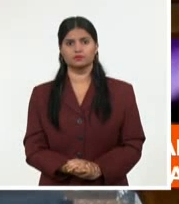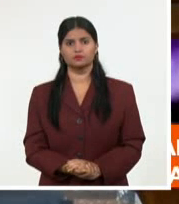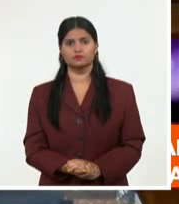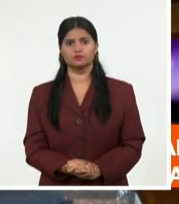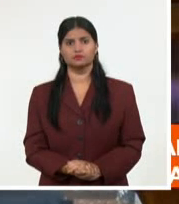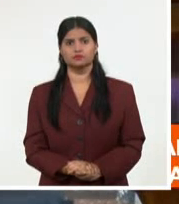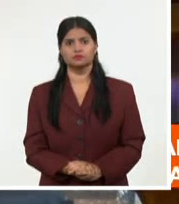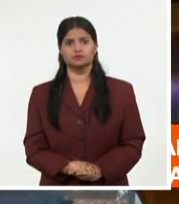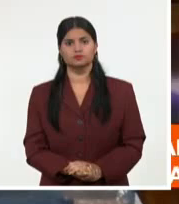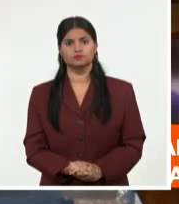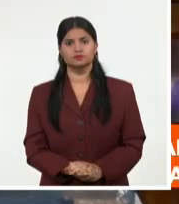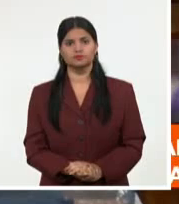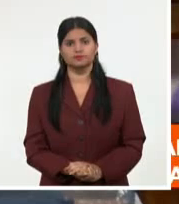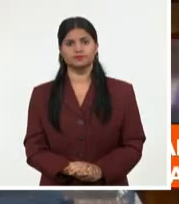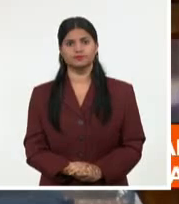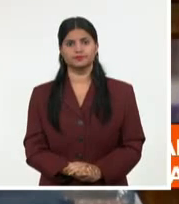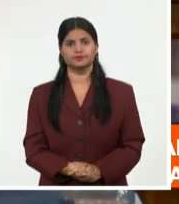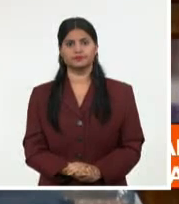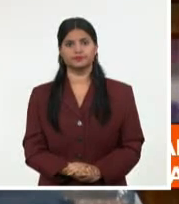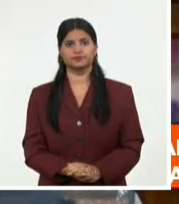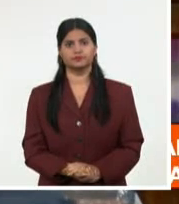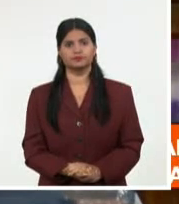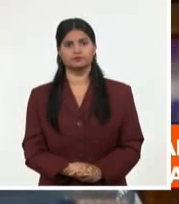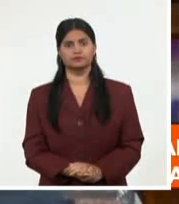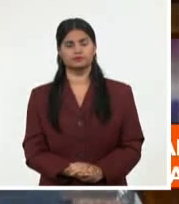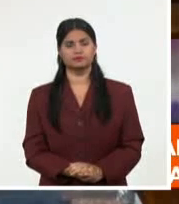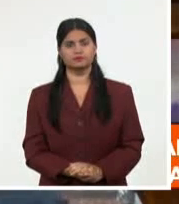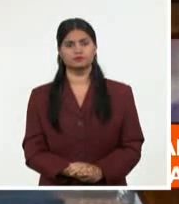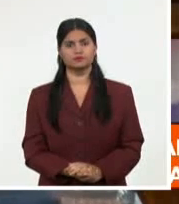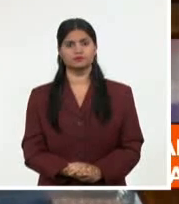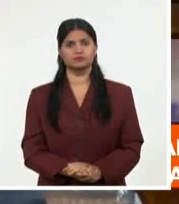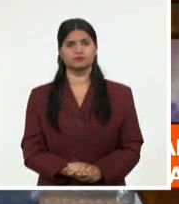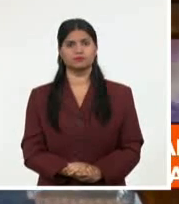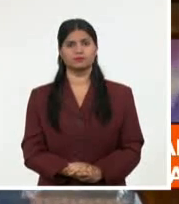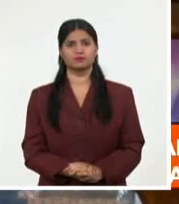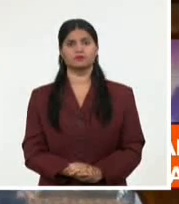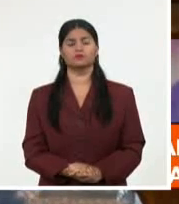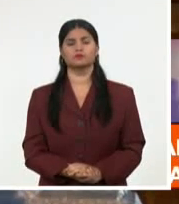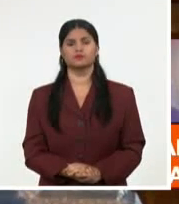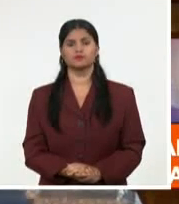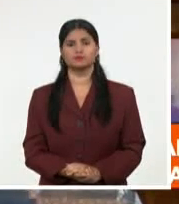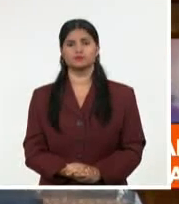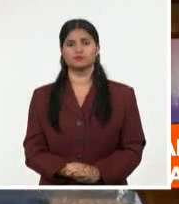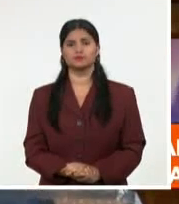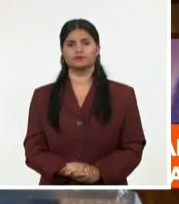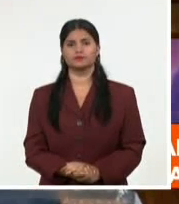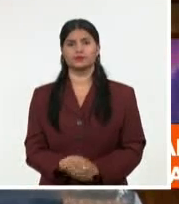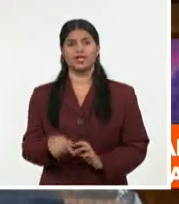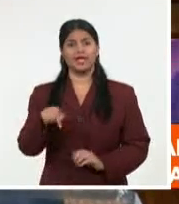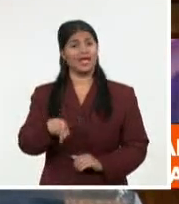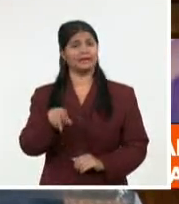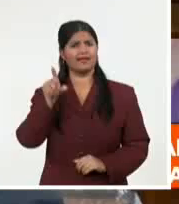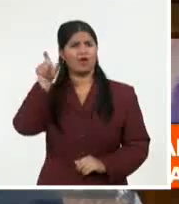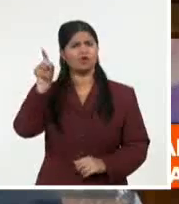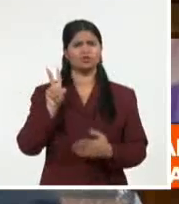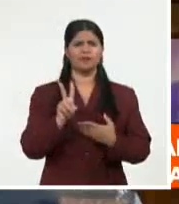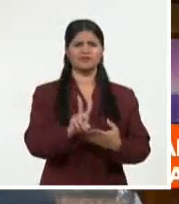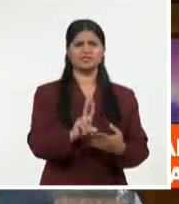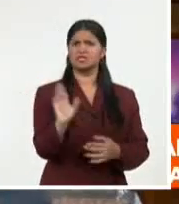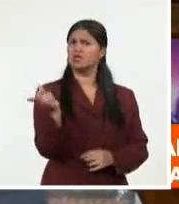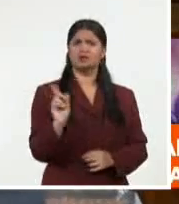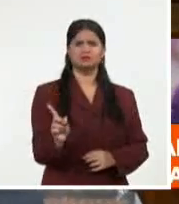that was commemorated by this Parliament last June. No es esta una efeméride más. Cuba